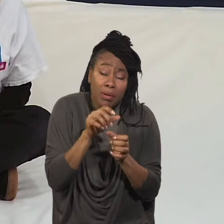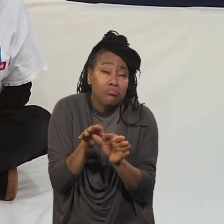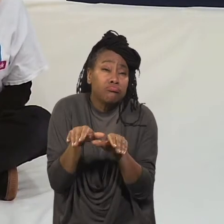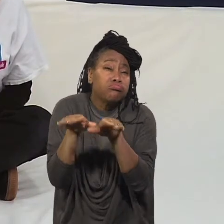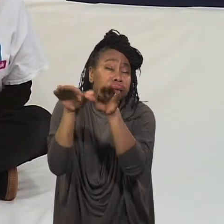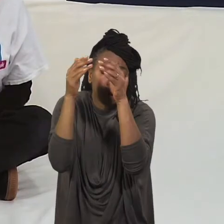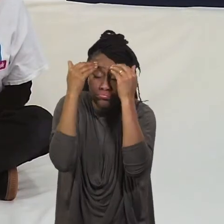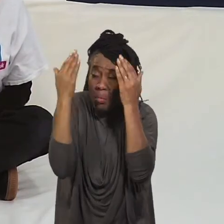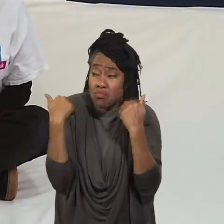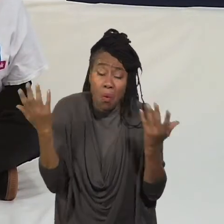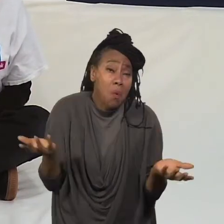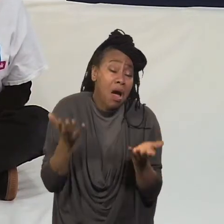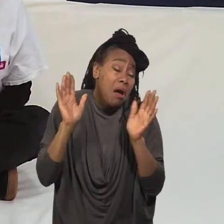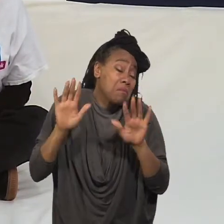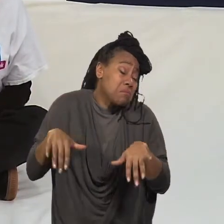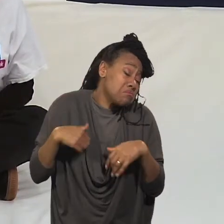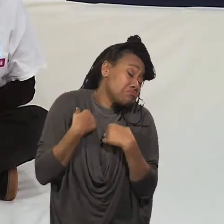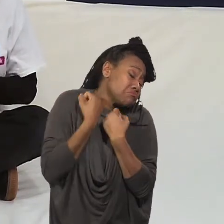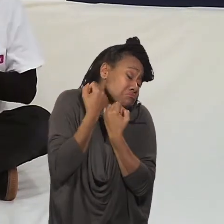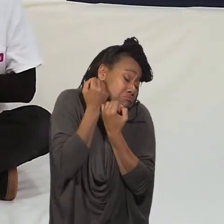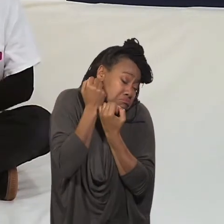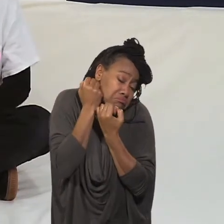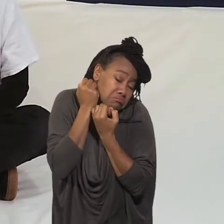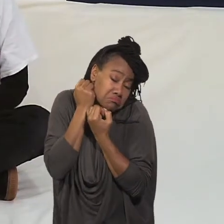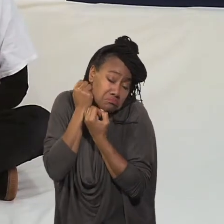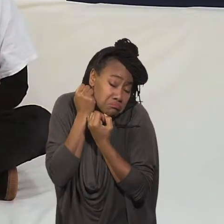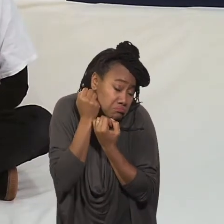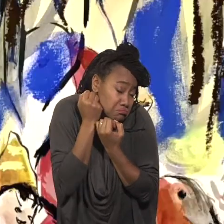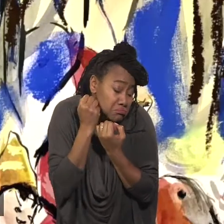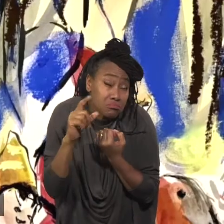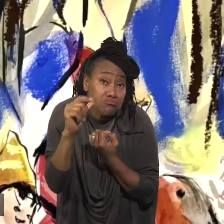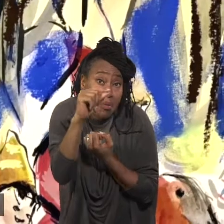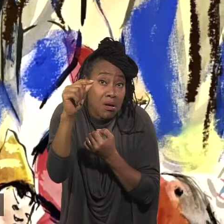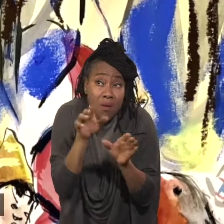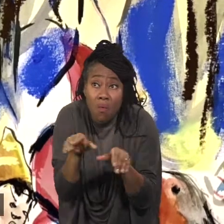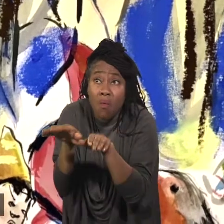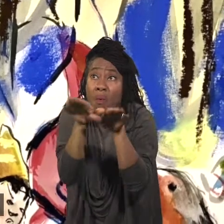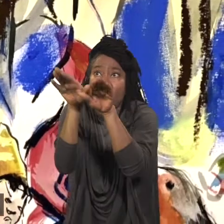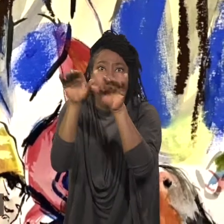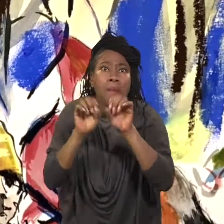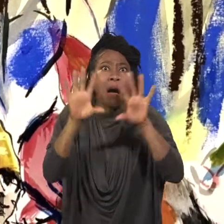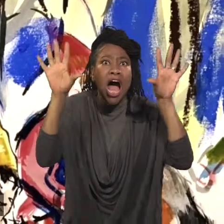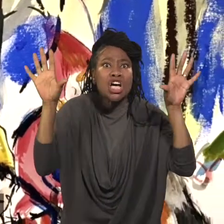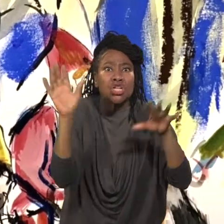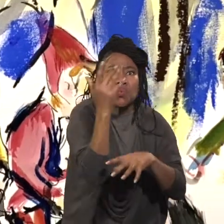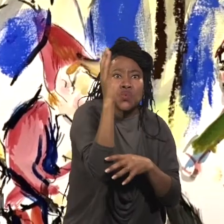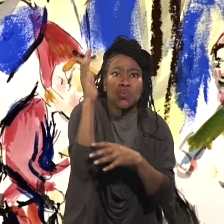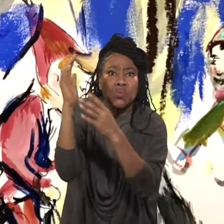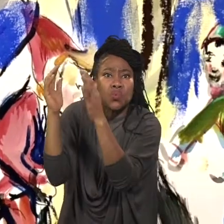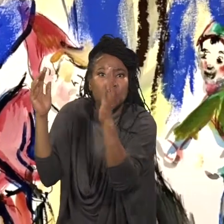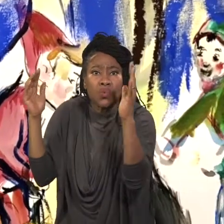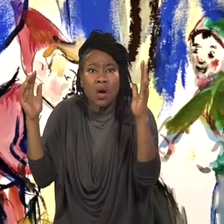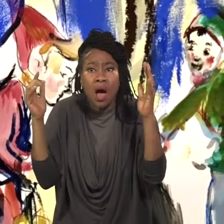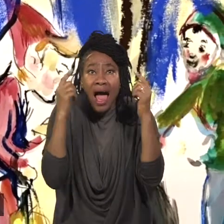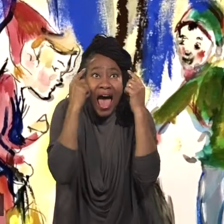But as they slept, away it flew to a magic wood and some elves he